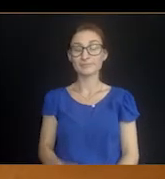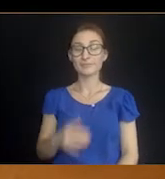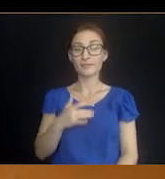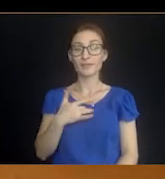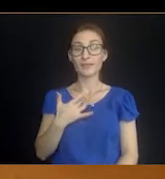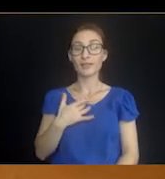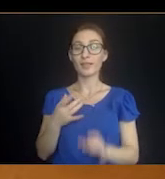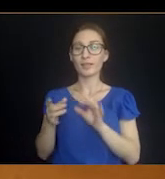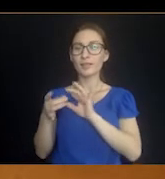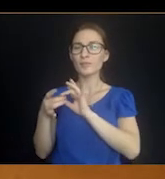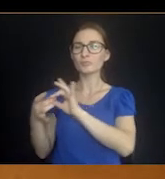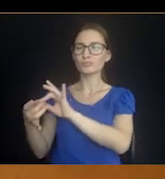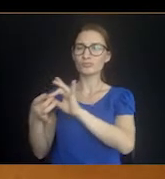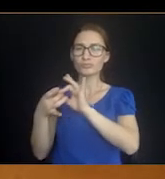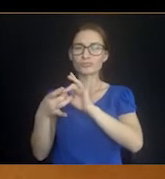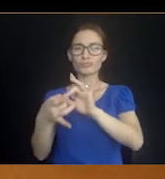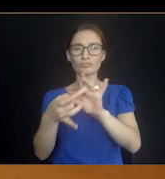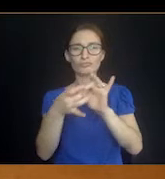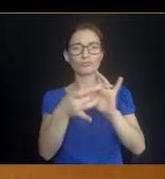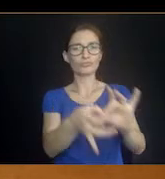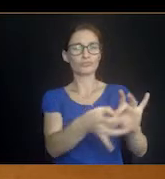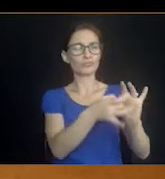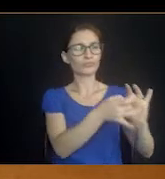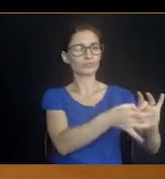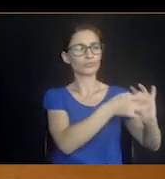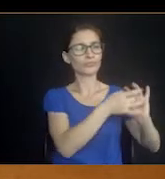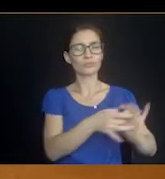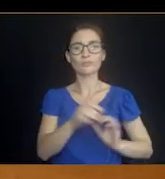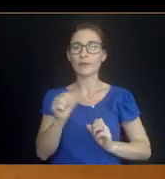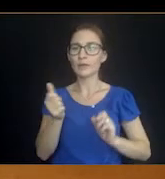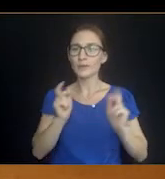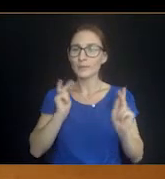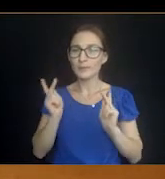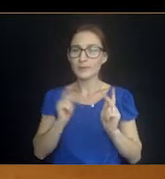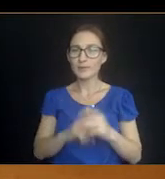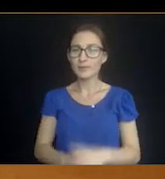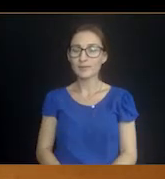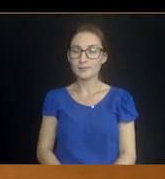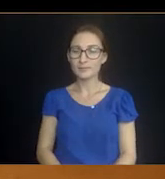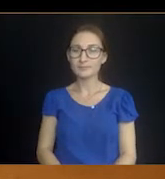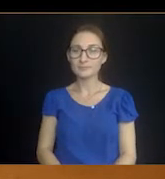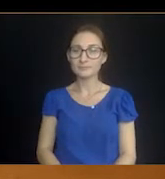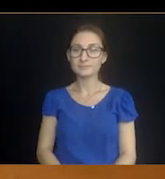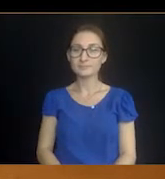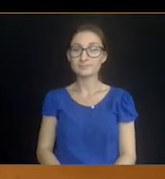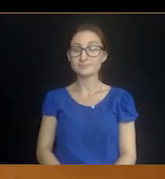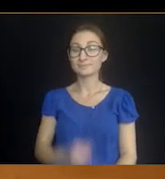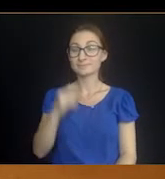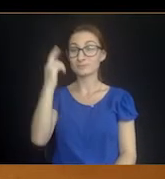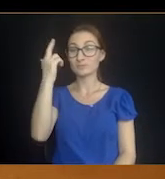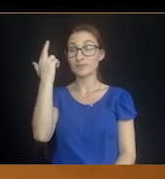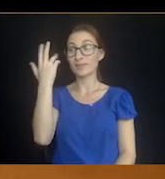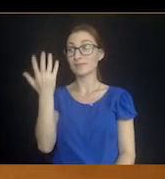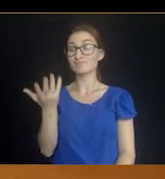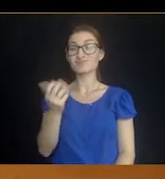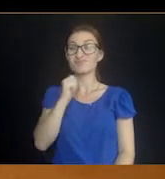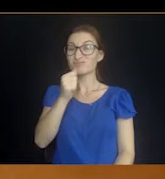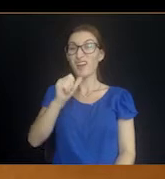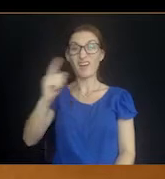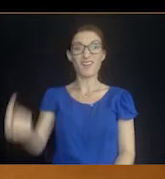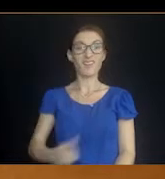can fall away into the background. You feel connected to other people. You feel connected to the world around